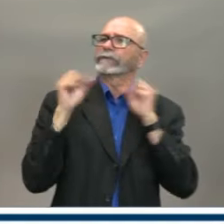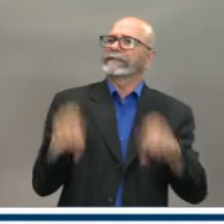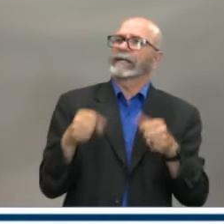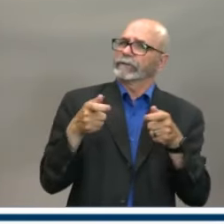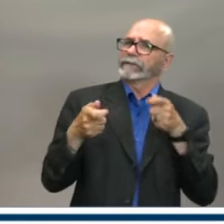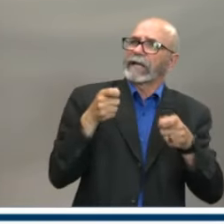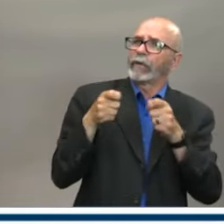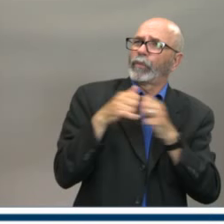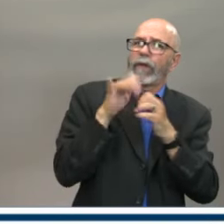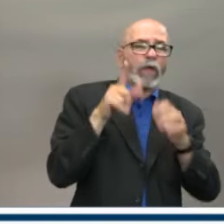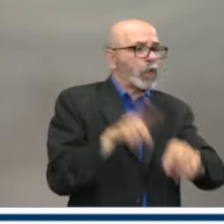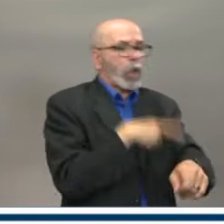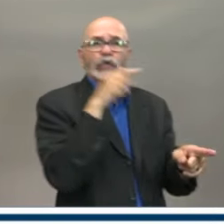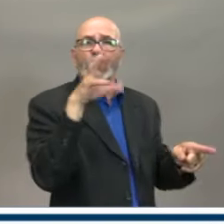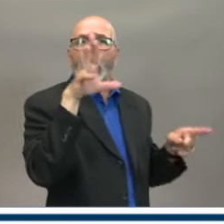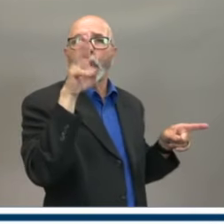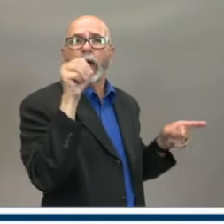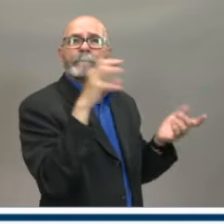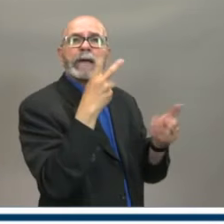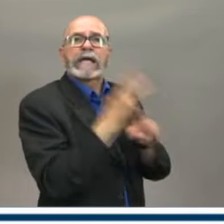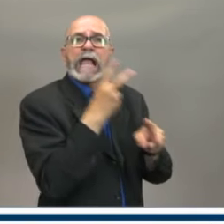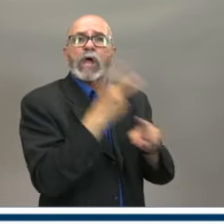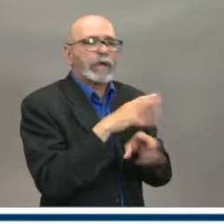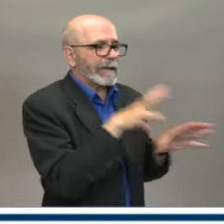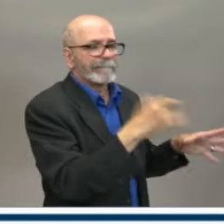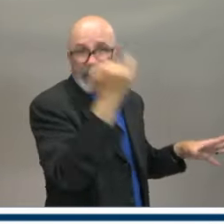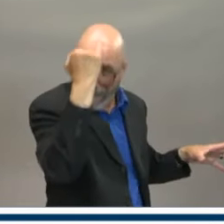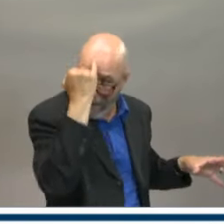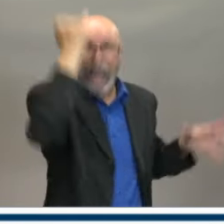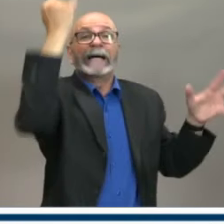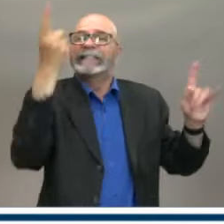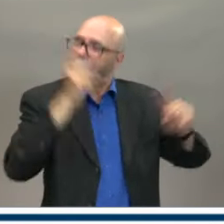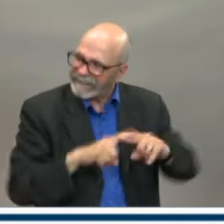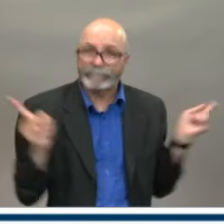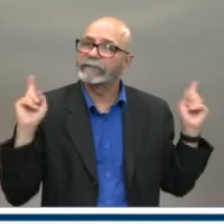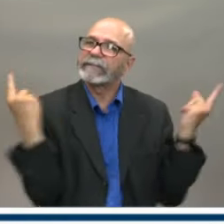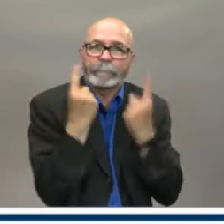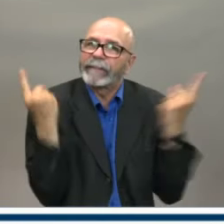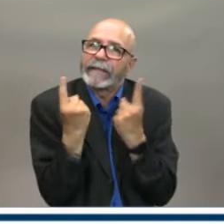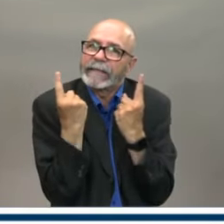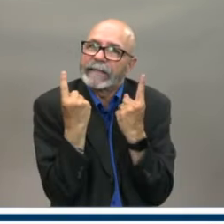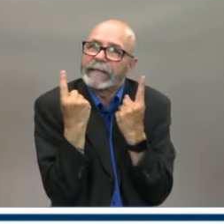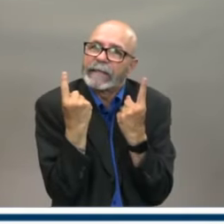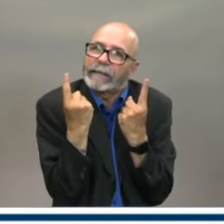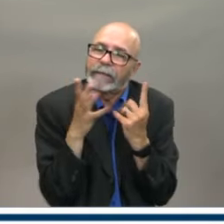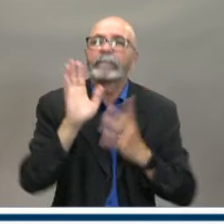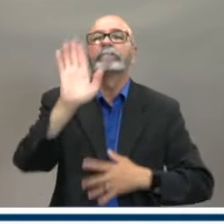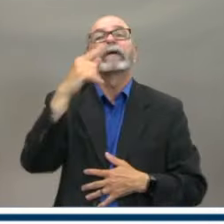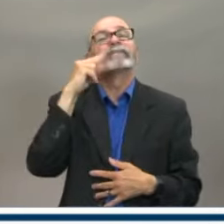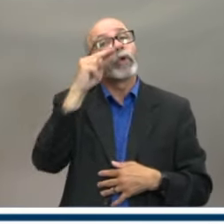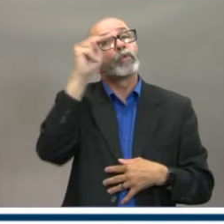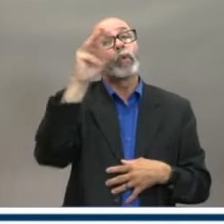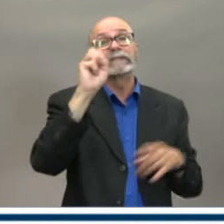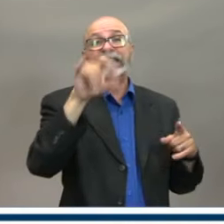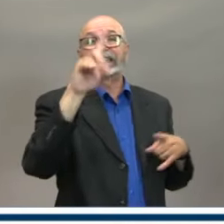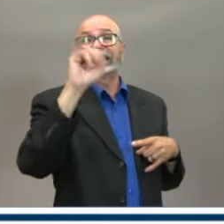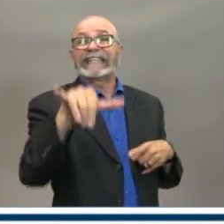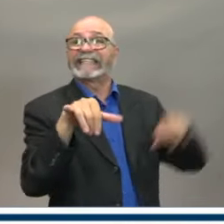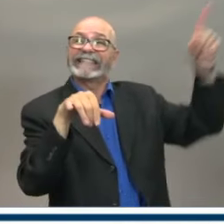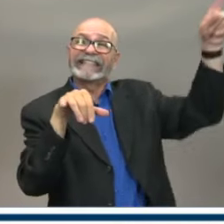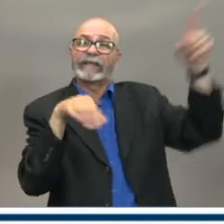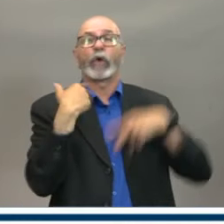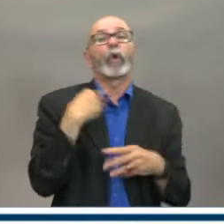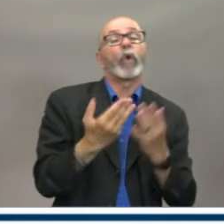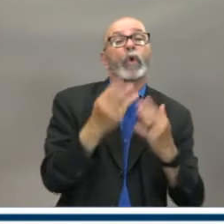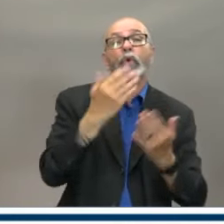example, the province is still at the design phase for the long-term care facilities in North Sydney and New Waterford. So what direction